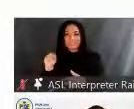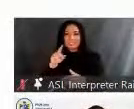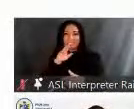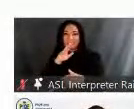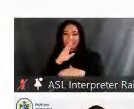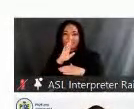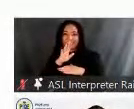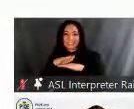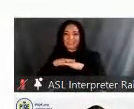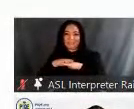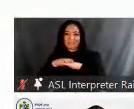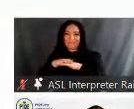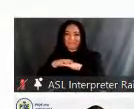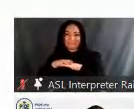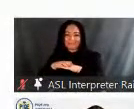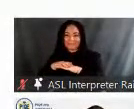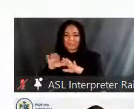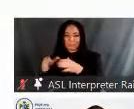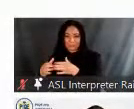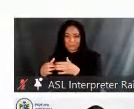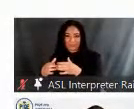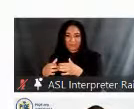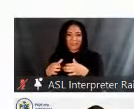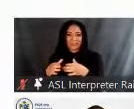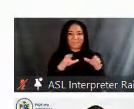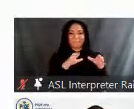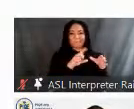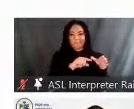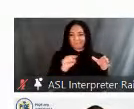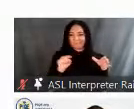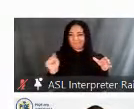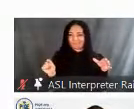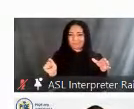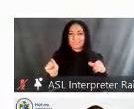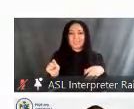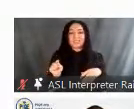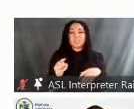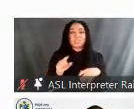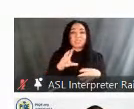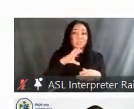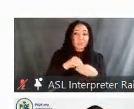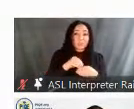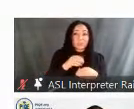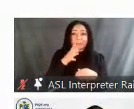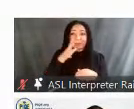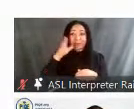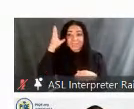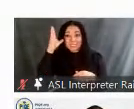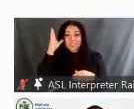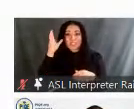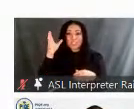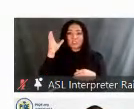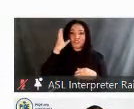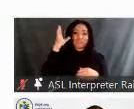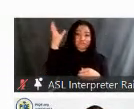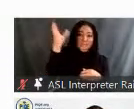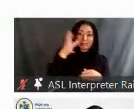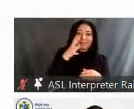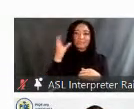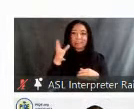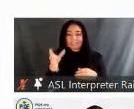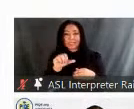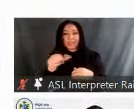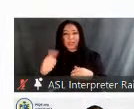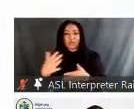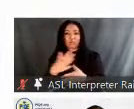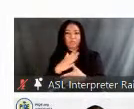participants took part in the focus groups, which included parents, grandparents, and other primary caregivers. It